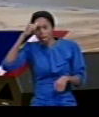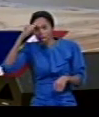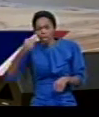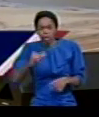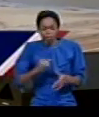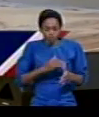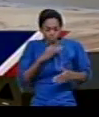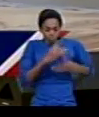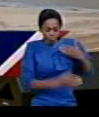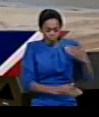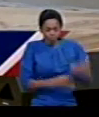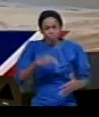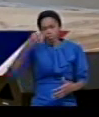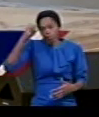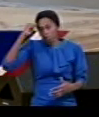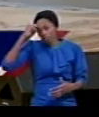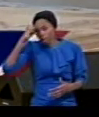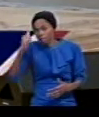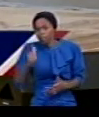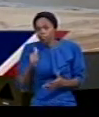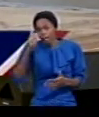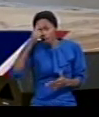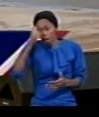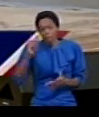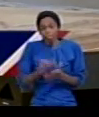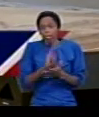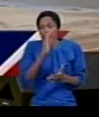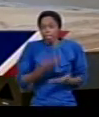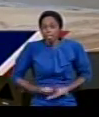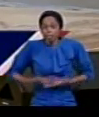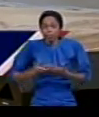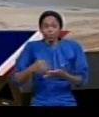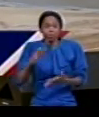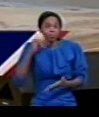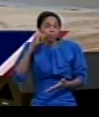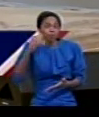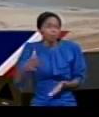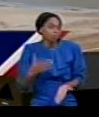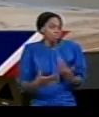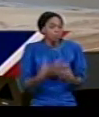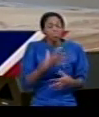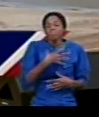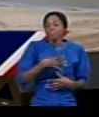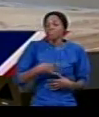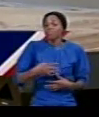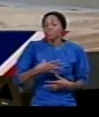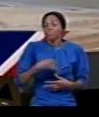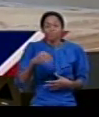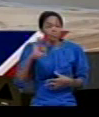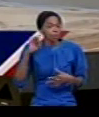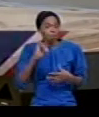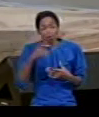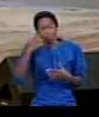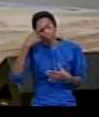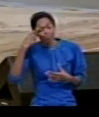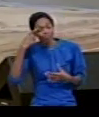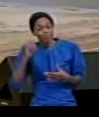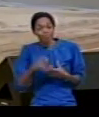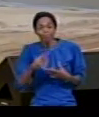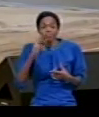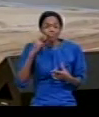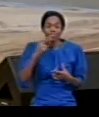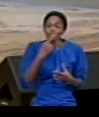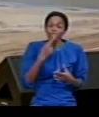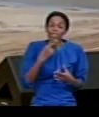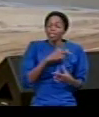of Adam, and is born by woman, anyone, white or black or brown or yellow or red,